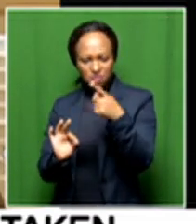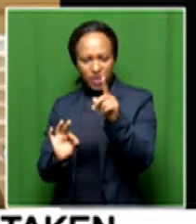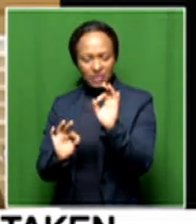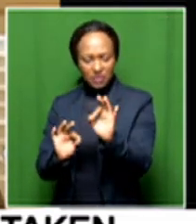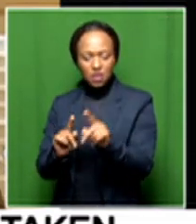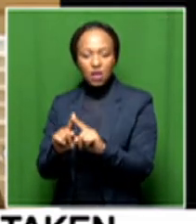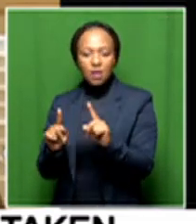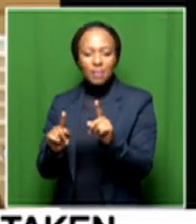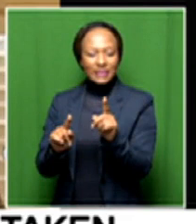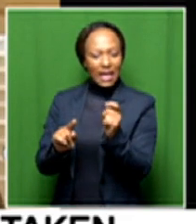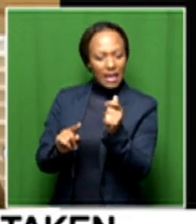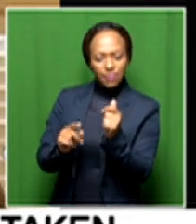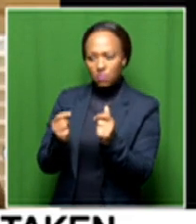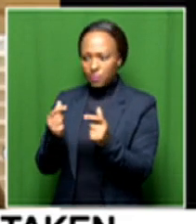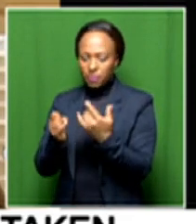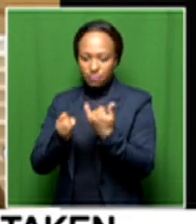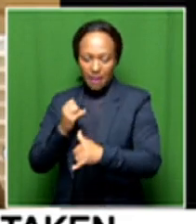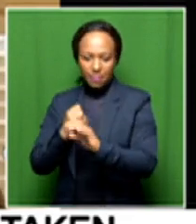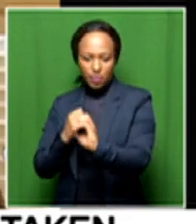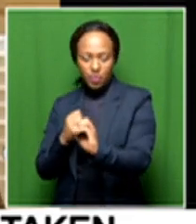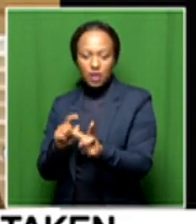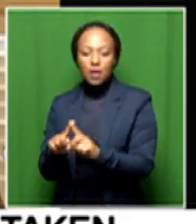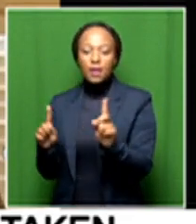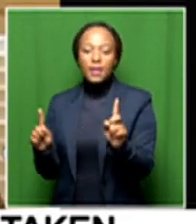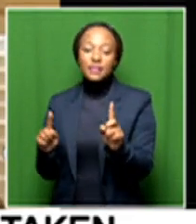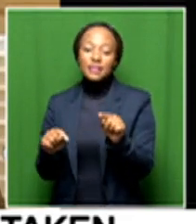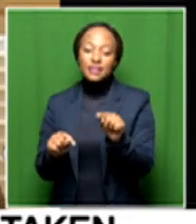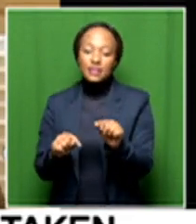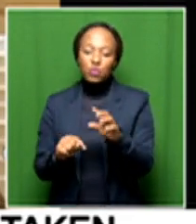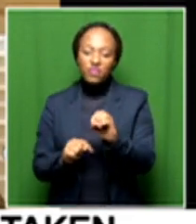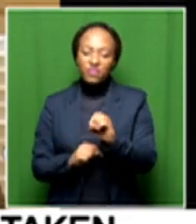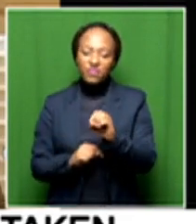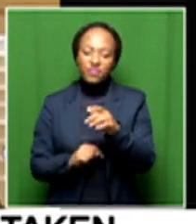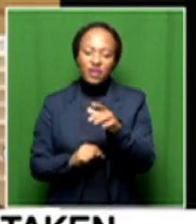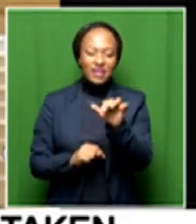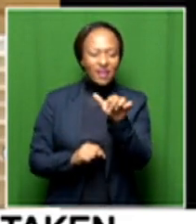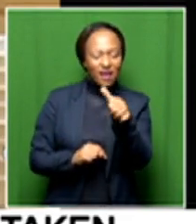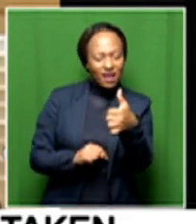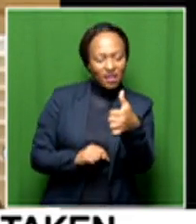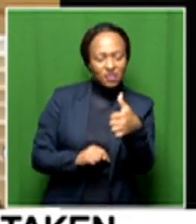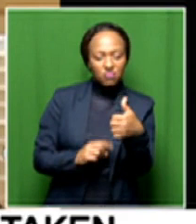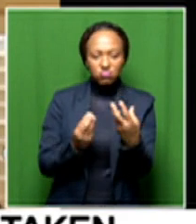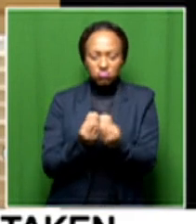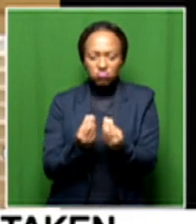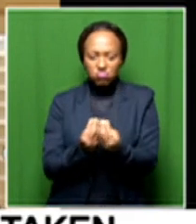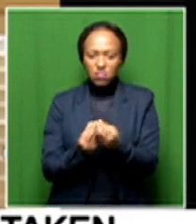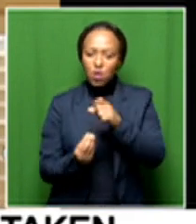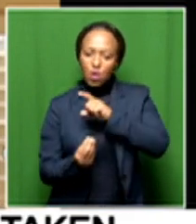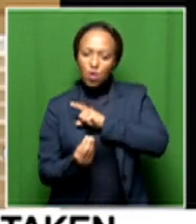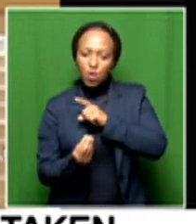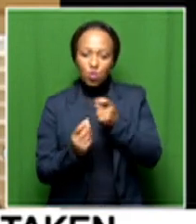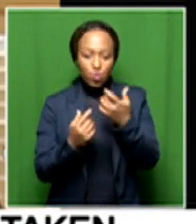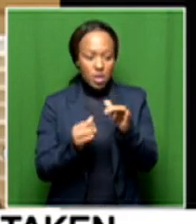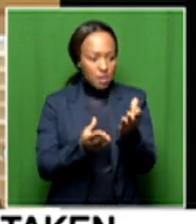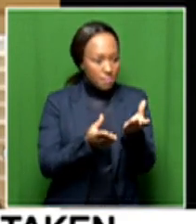sometimes typo there and there into it. But then there are certain element where then what we get from